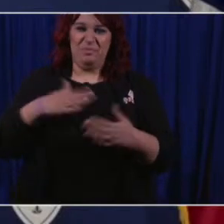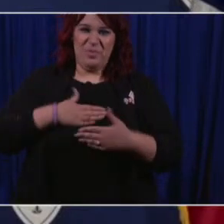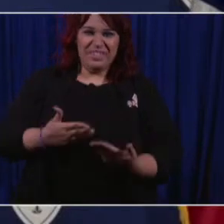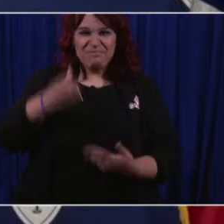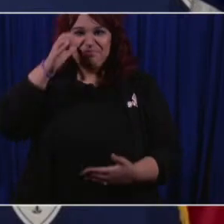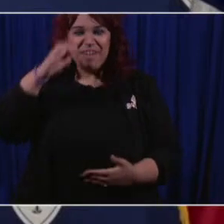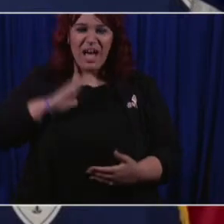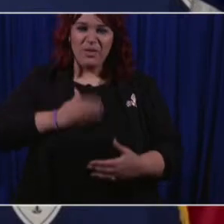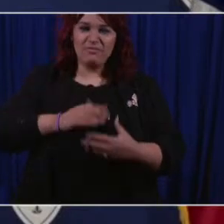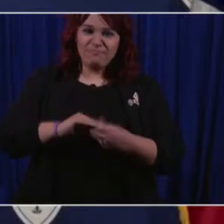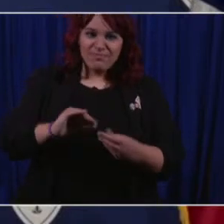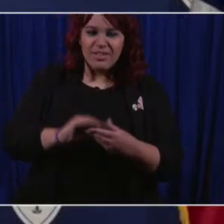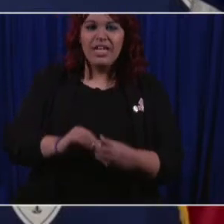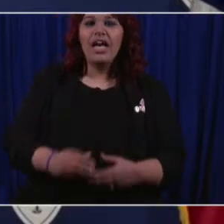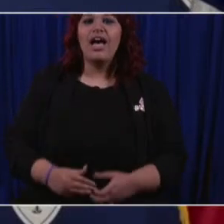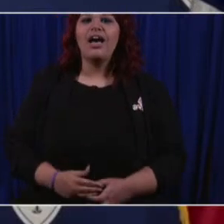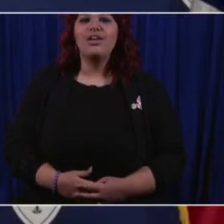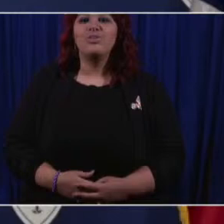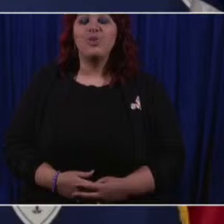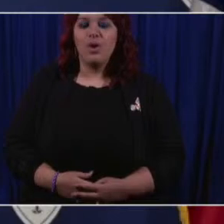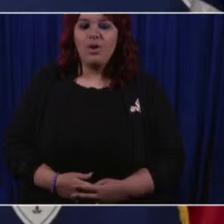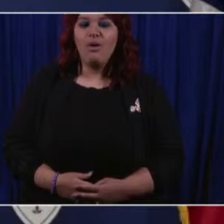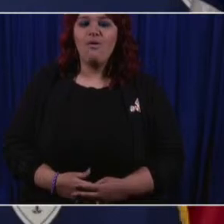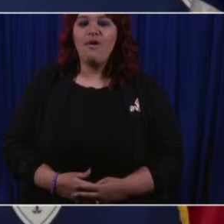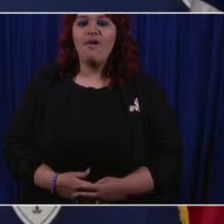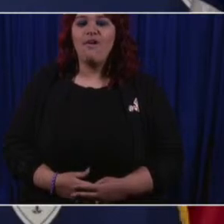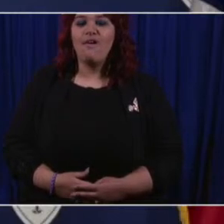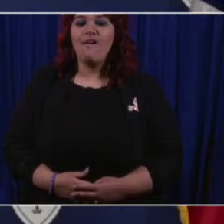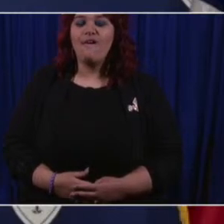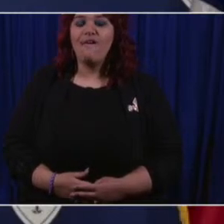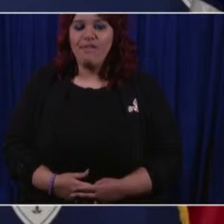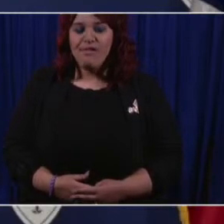this personal, but also address a little bit back